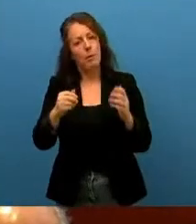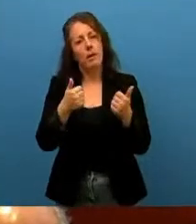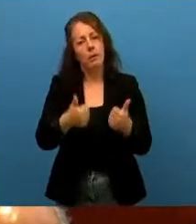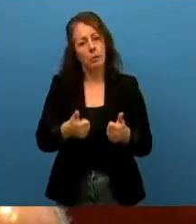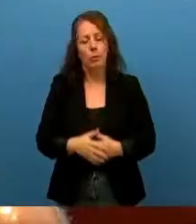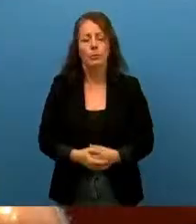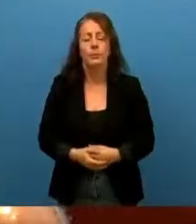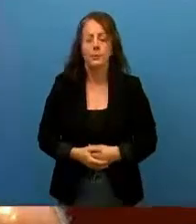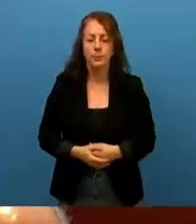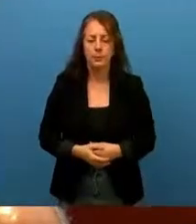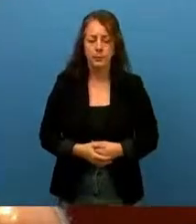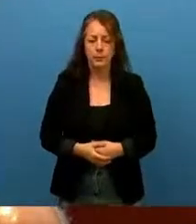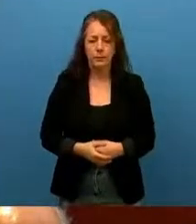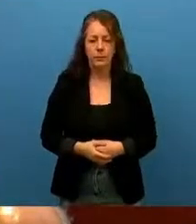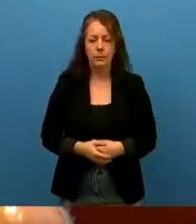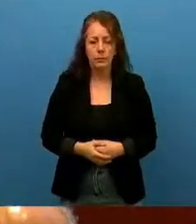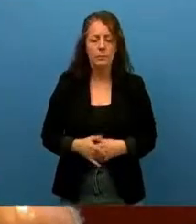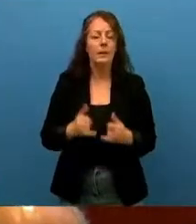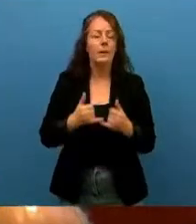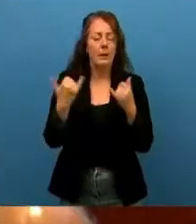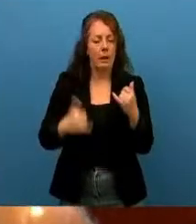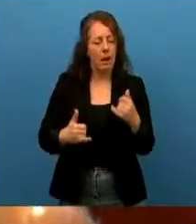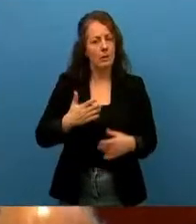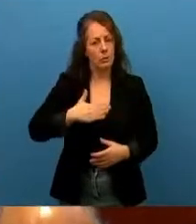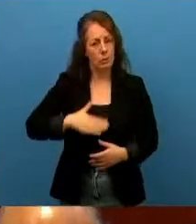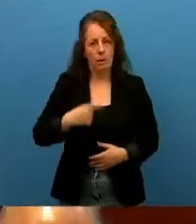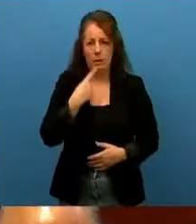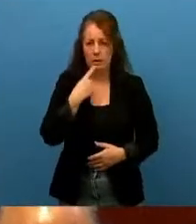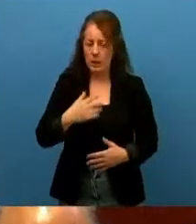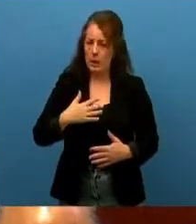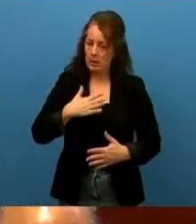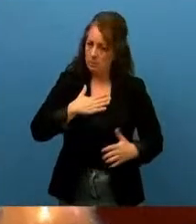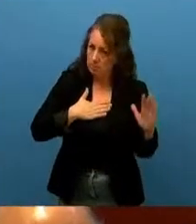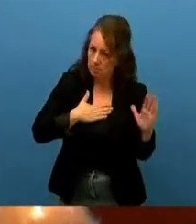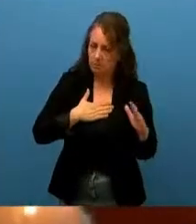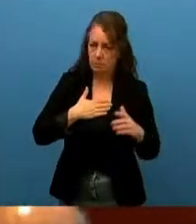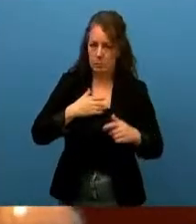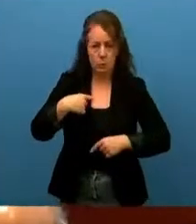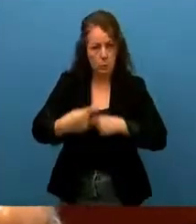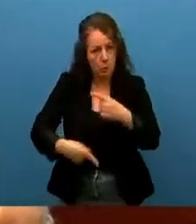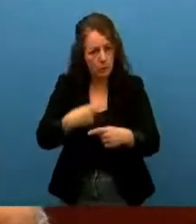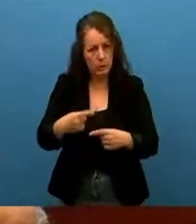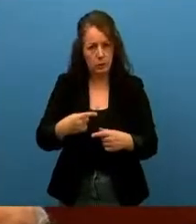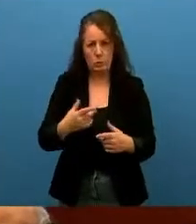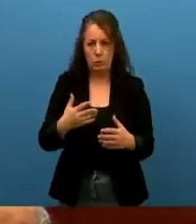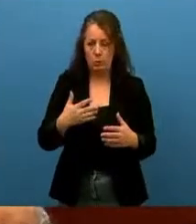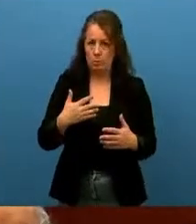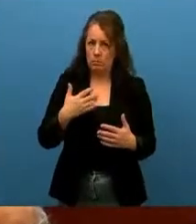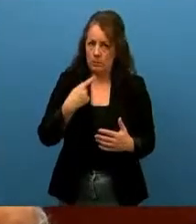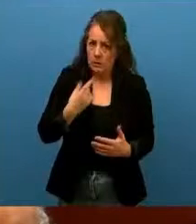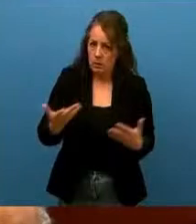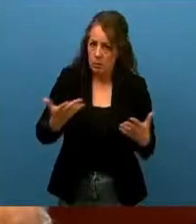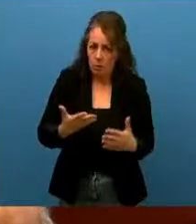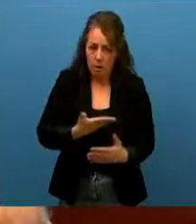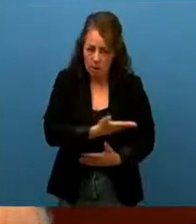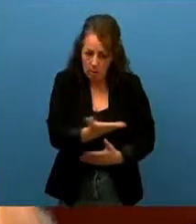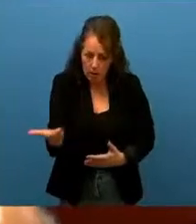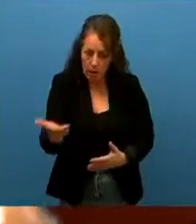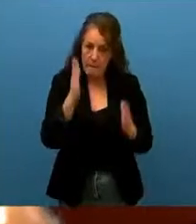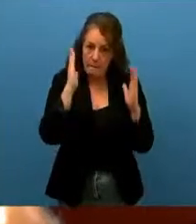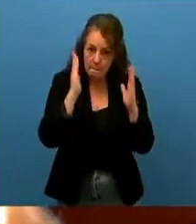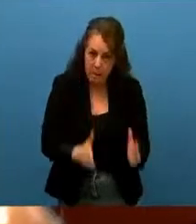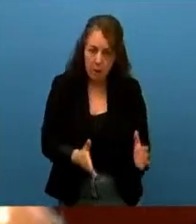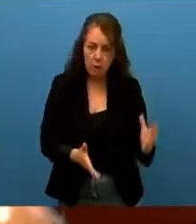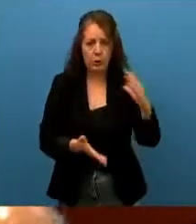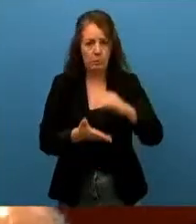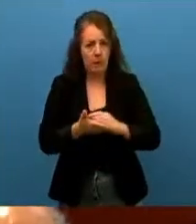Indigenous participation because fairness, integrity, and lasting progress depend on inclusive participation. This is not just the